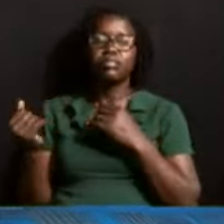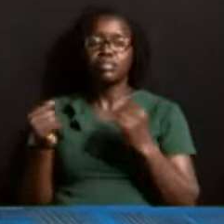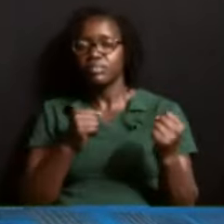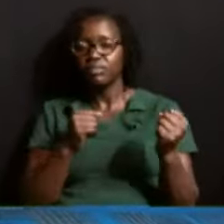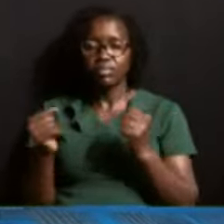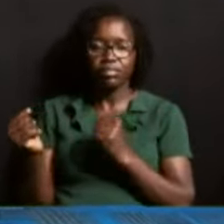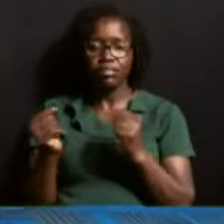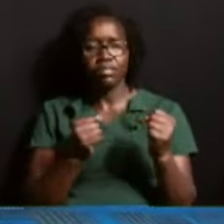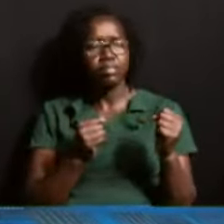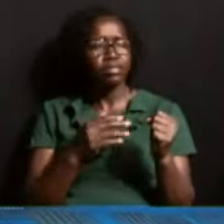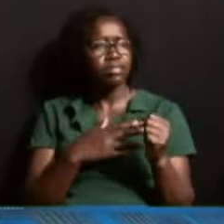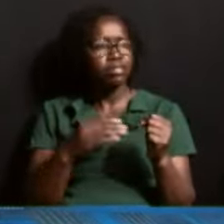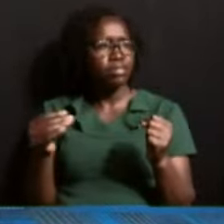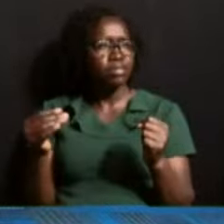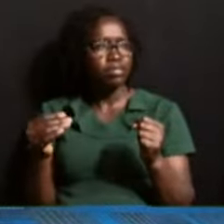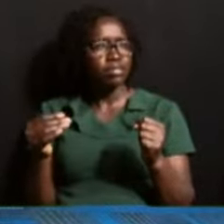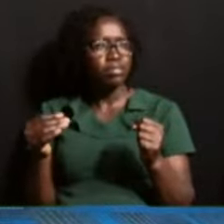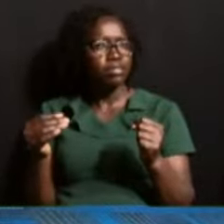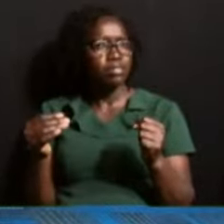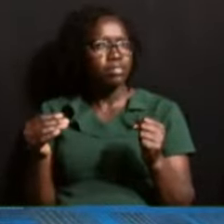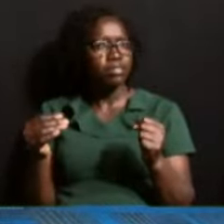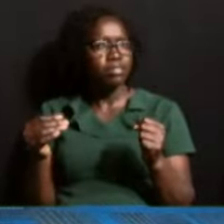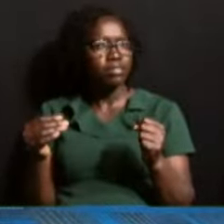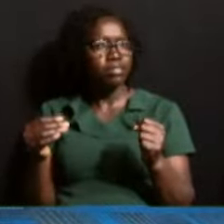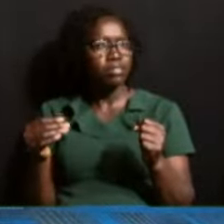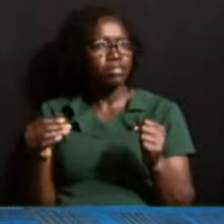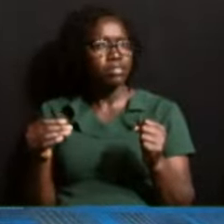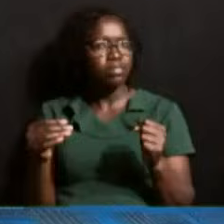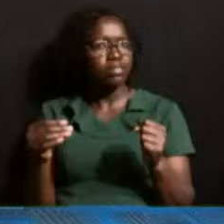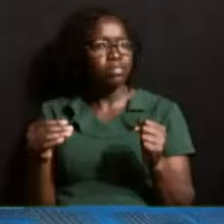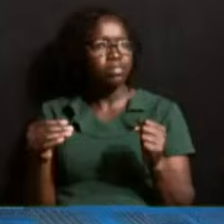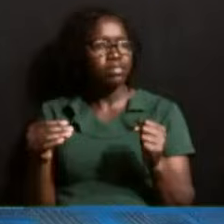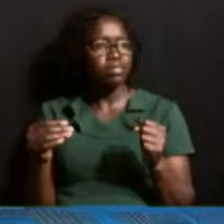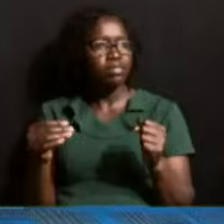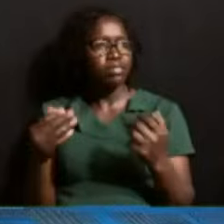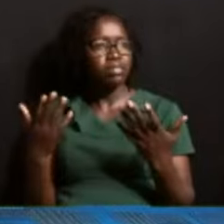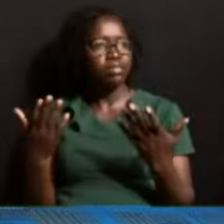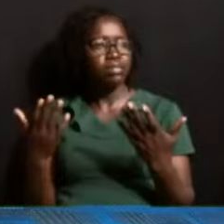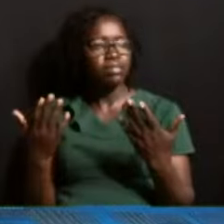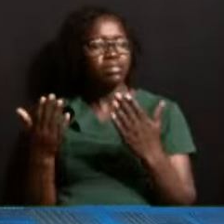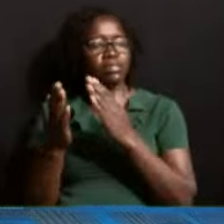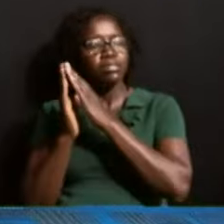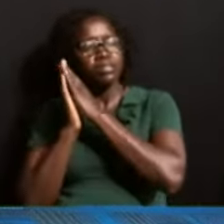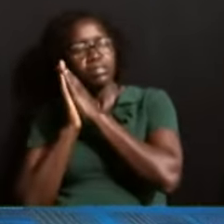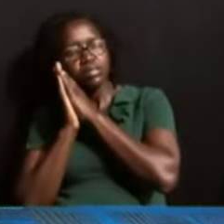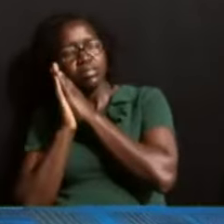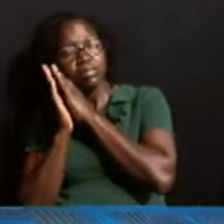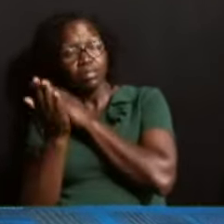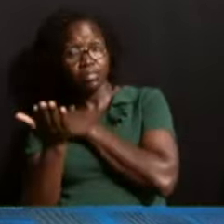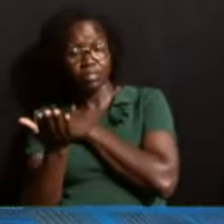And the aspect of, you know, the pillow.